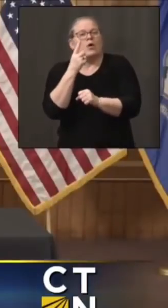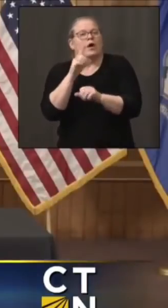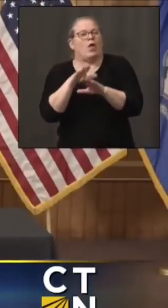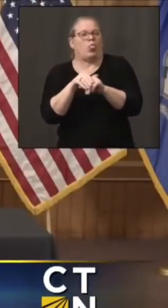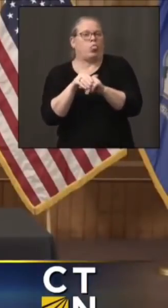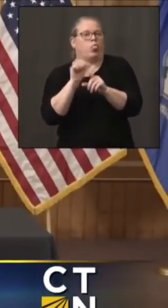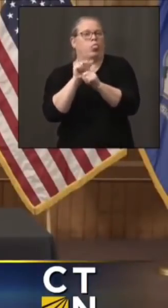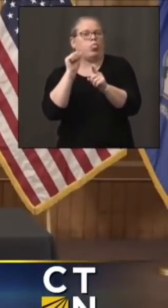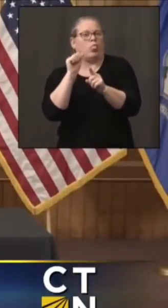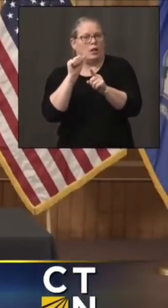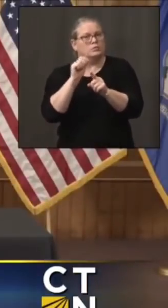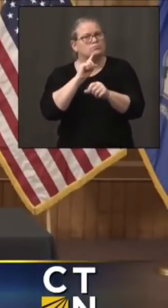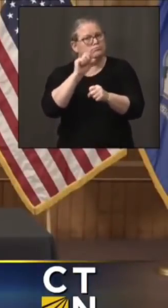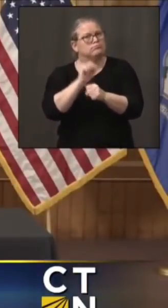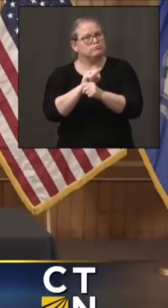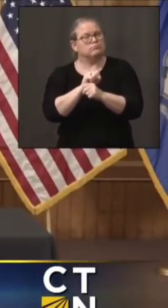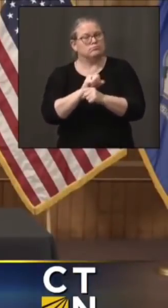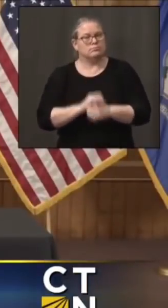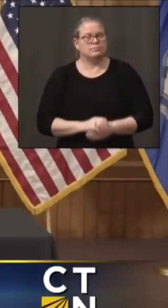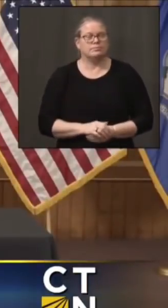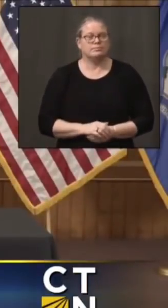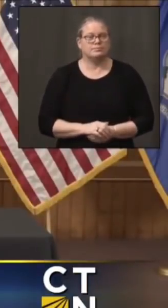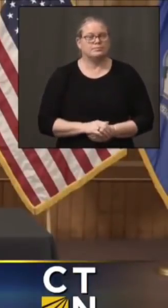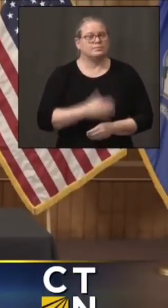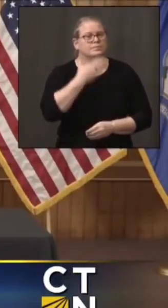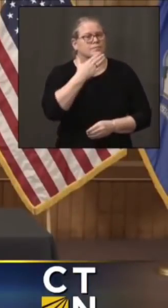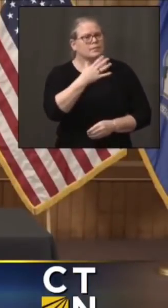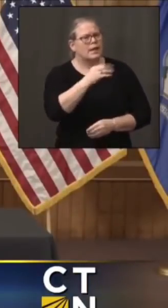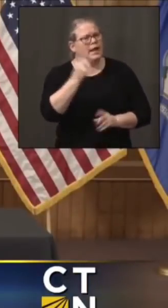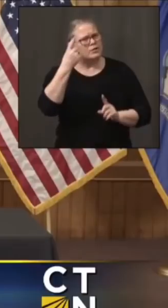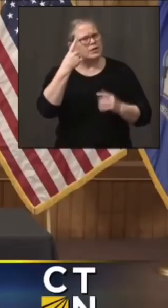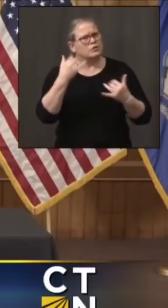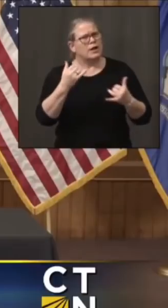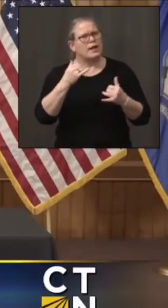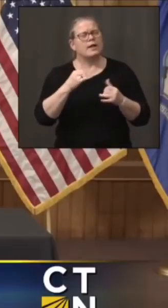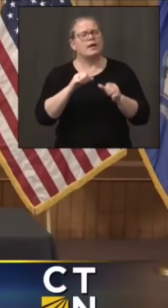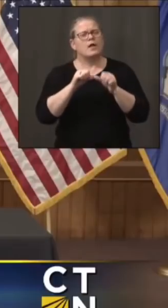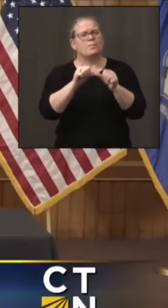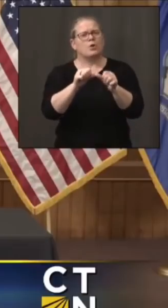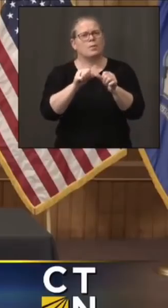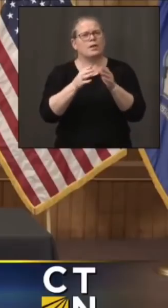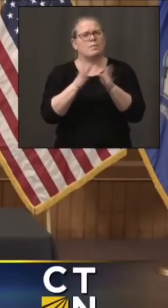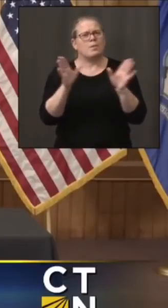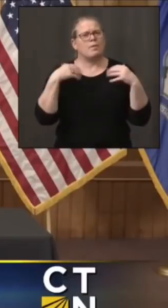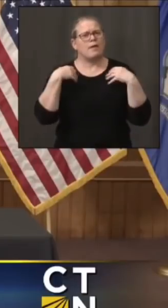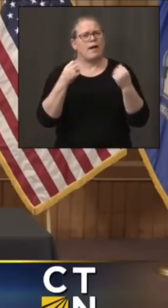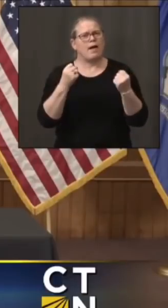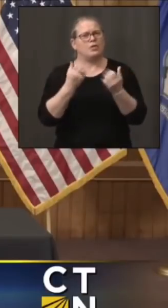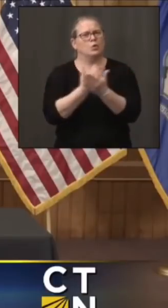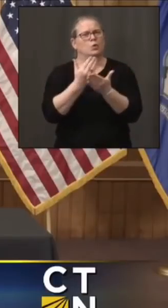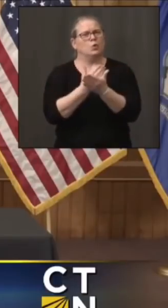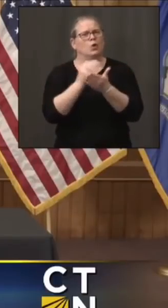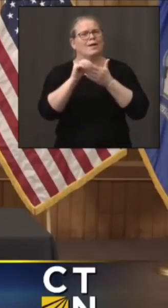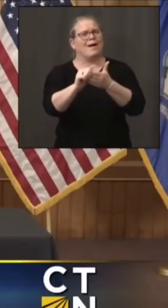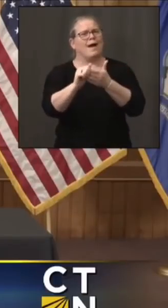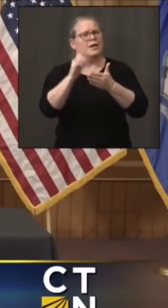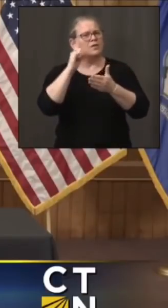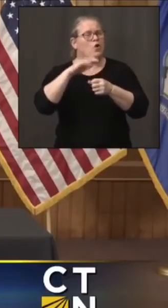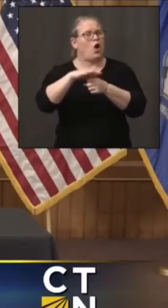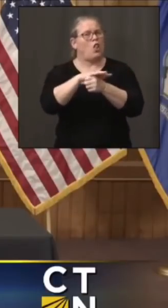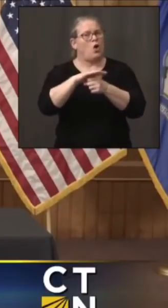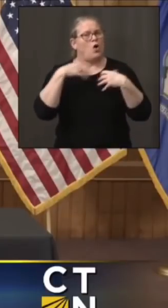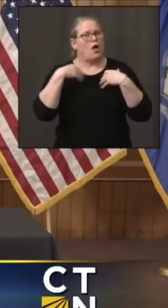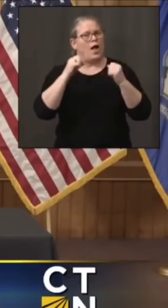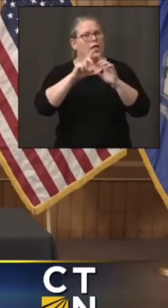Thanks. And then my understanding is that today the Department of Public Health put out some new guidance to local health districts and maybe some others related